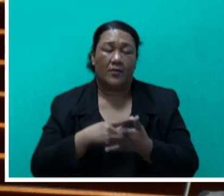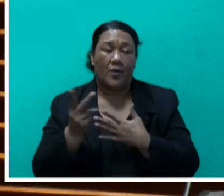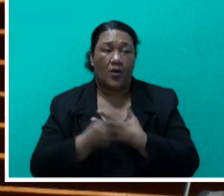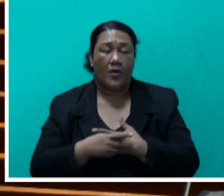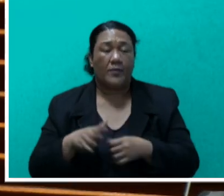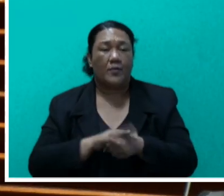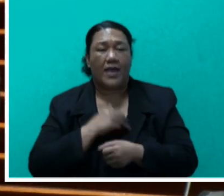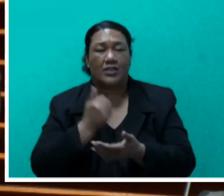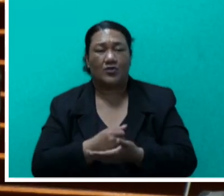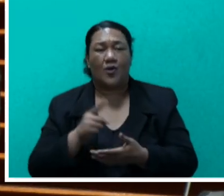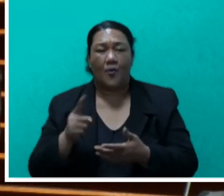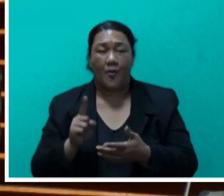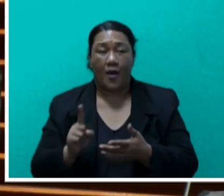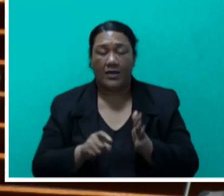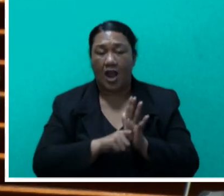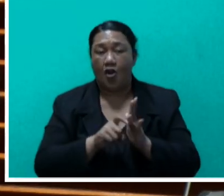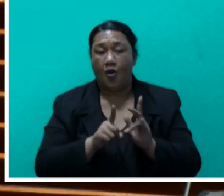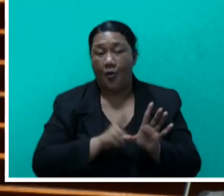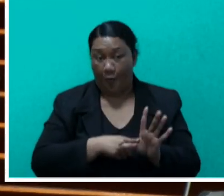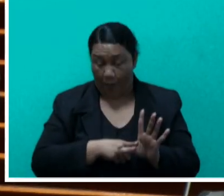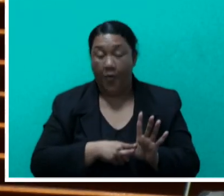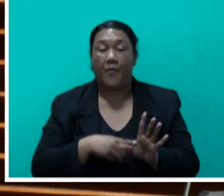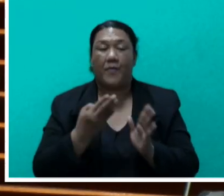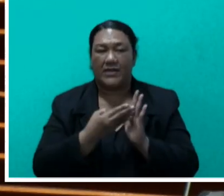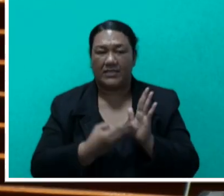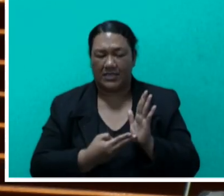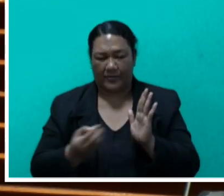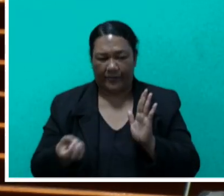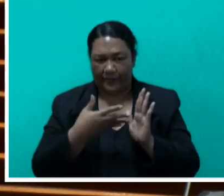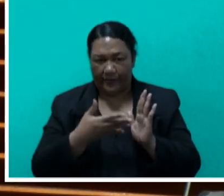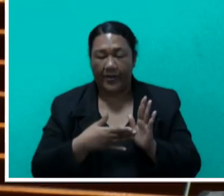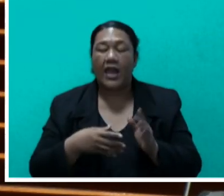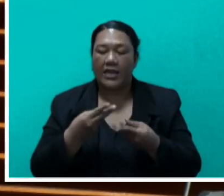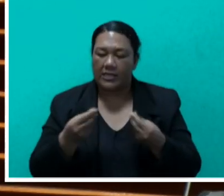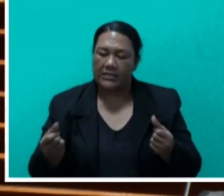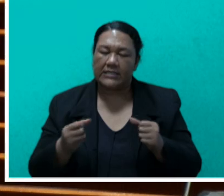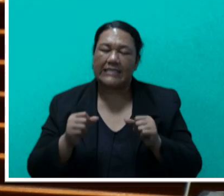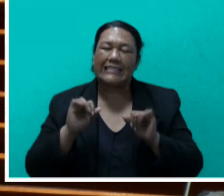ensure that our ROI budgetary allocation is focused and addressing the real needs on the ground.